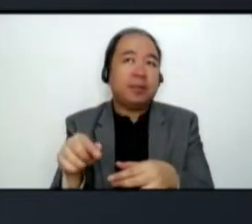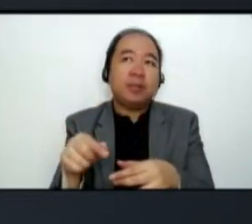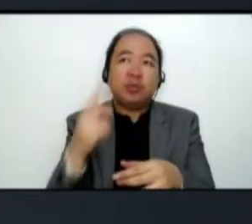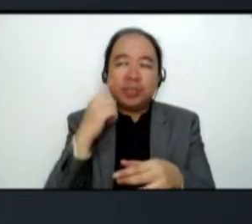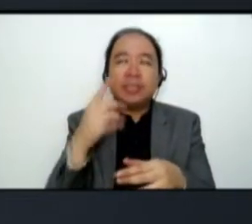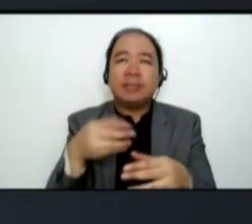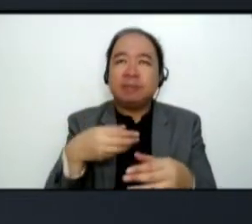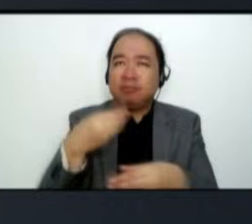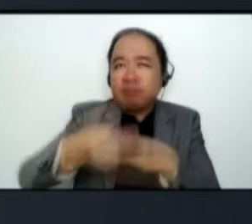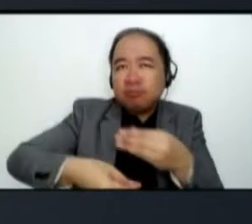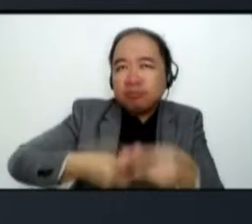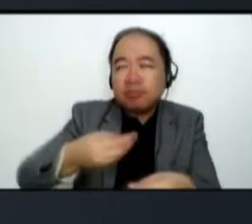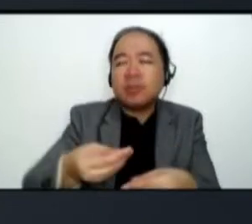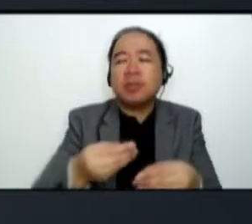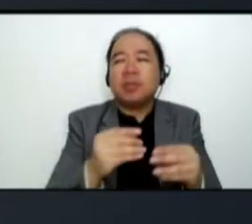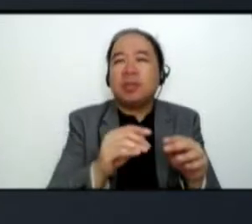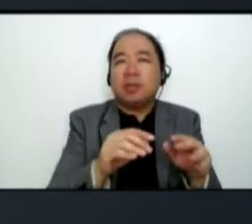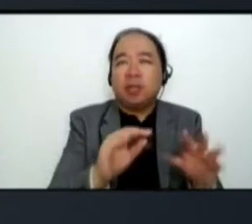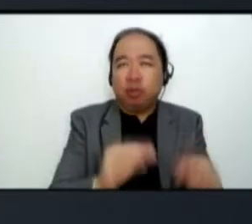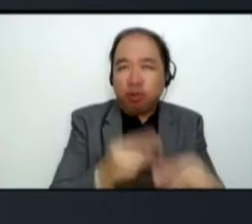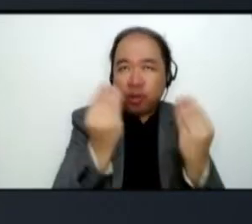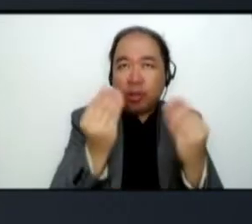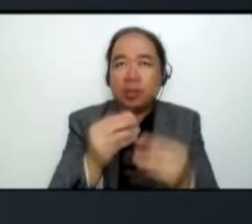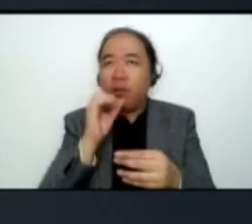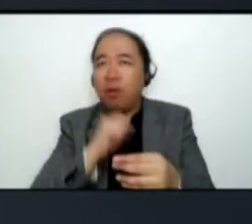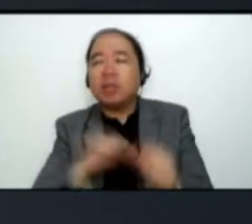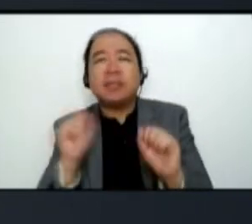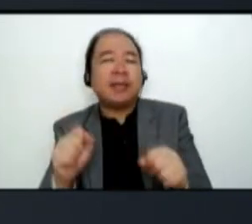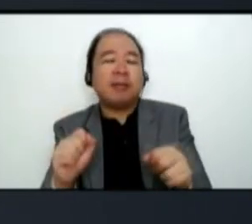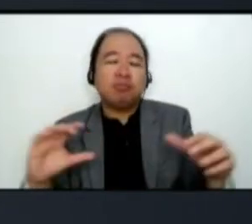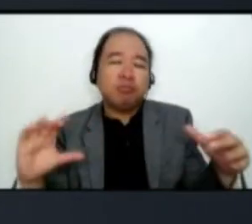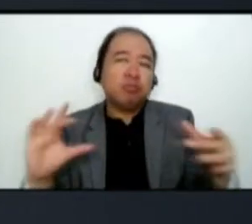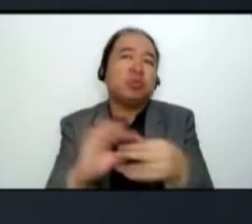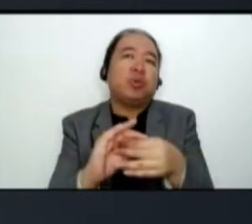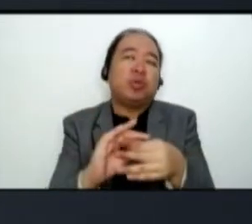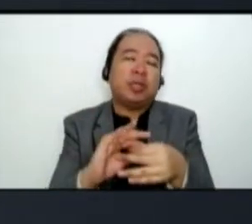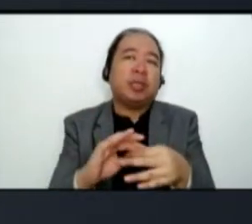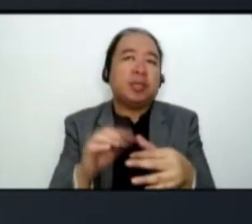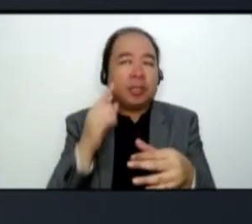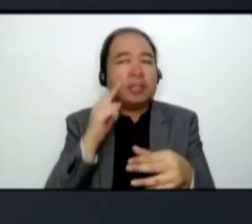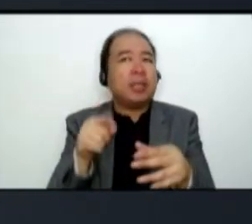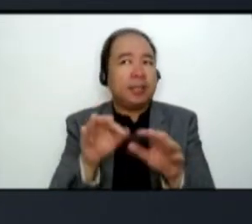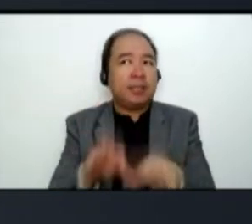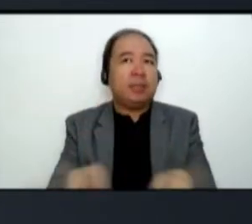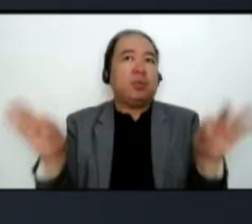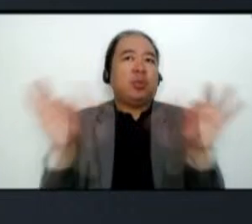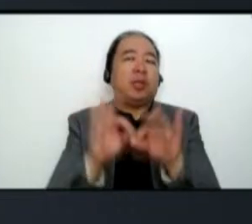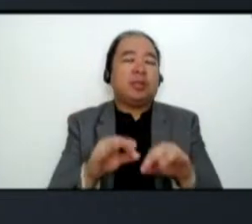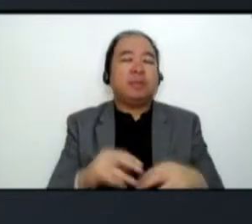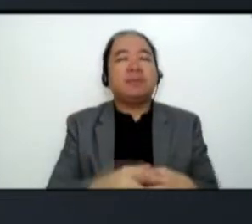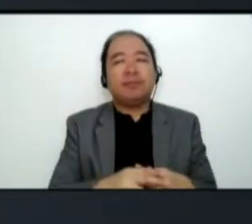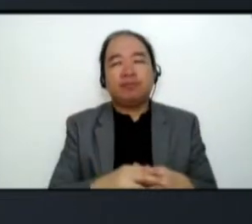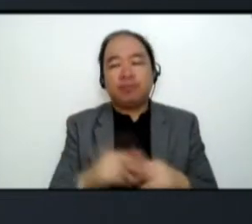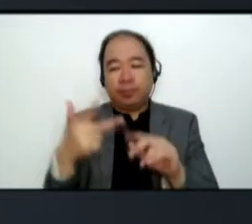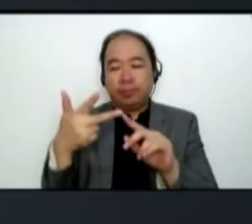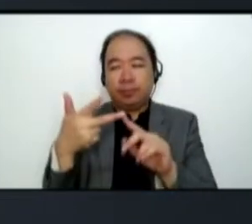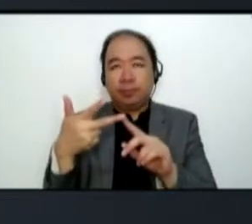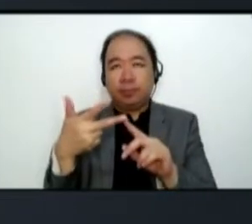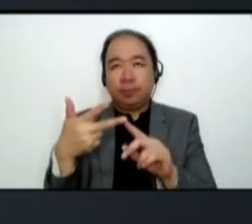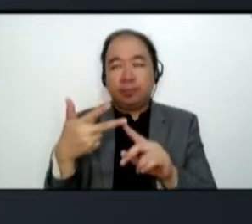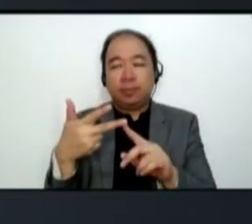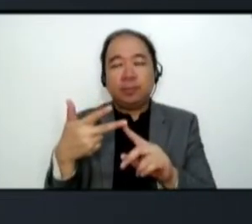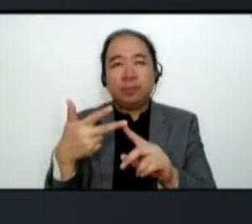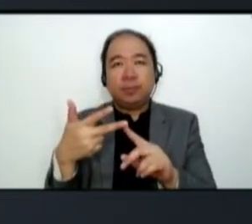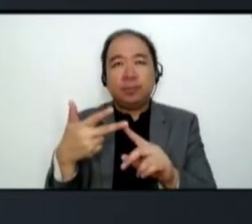that we can communicate, we can connect it. These are all very important issues. Last but not least, I think